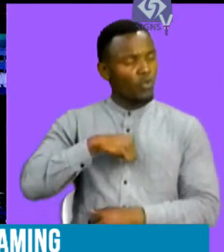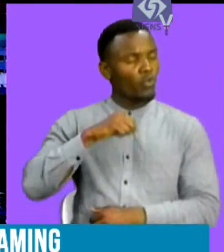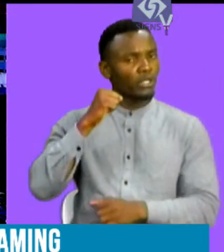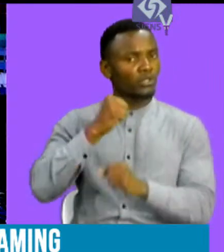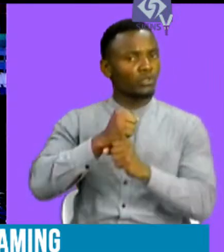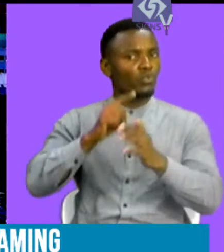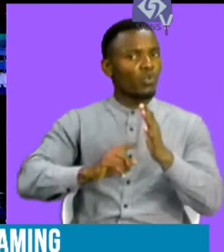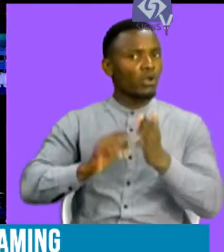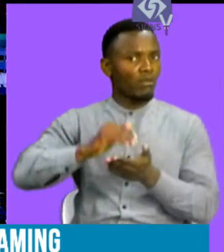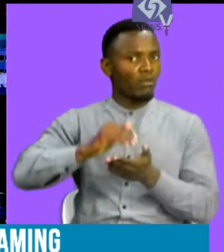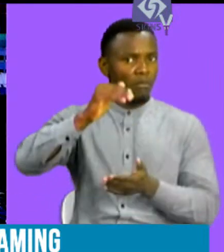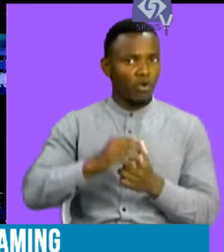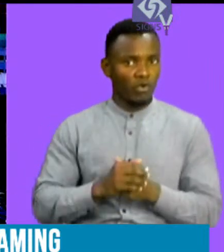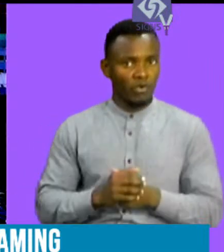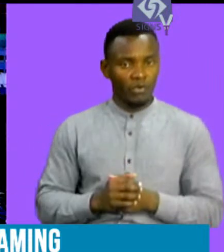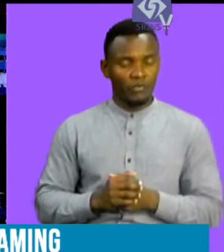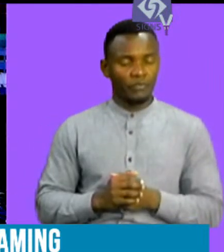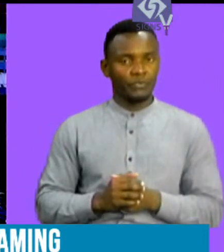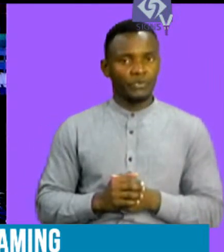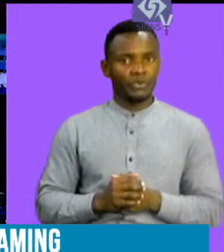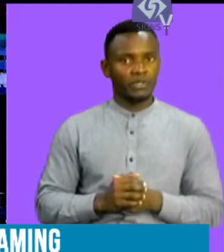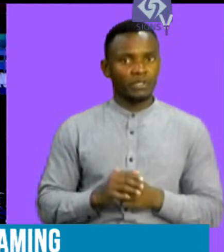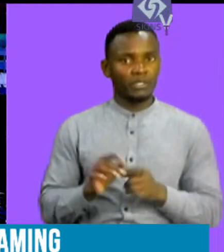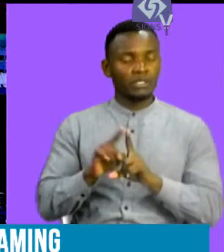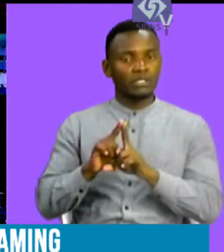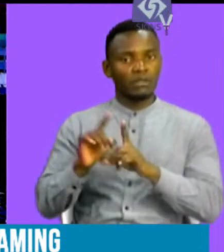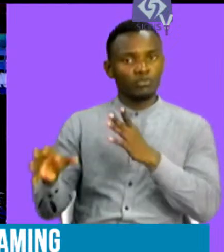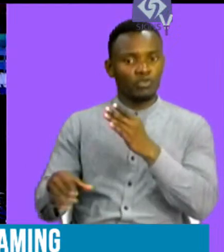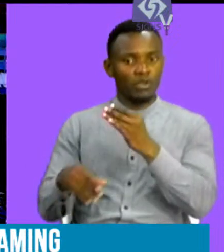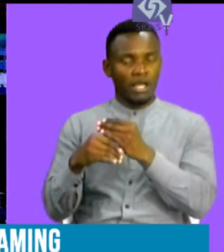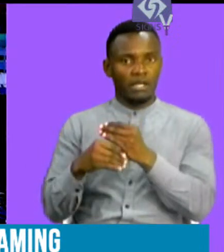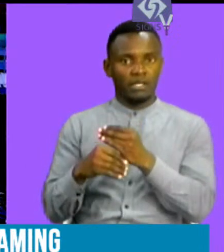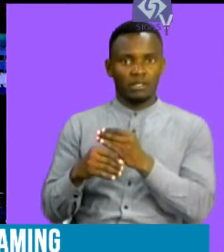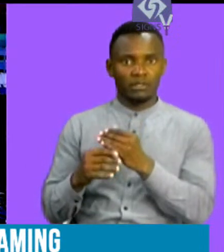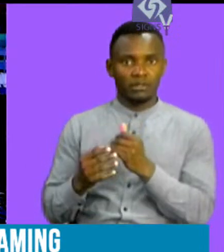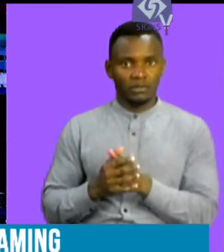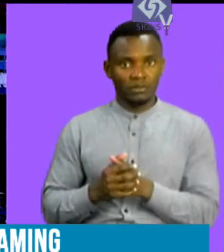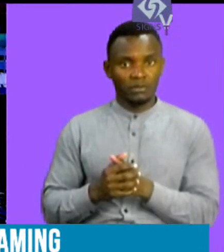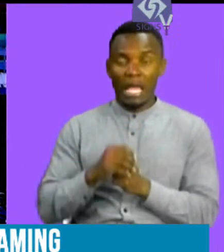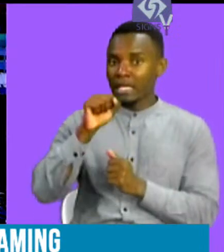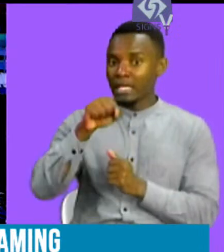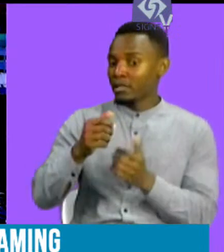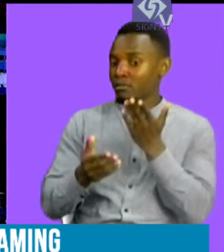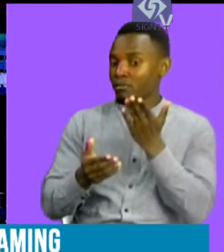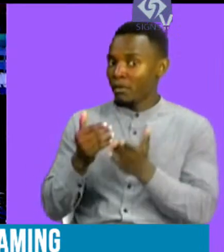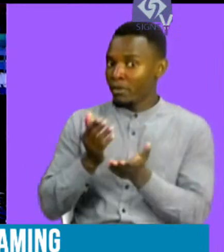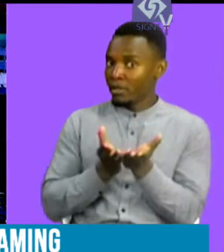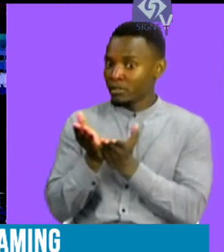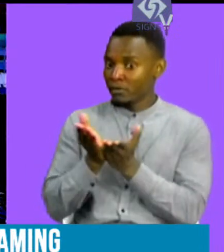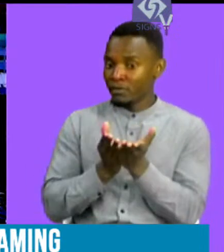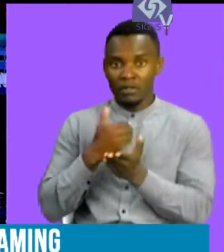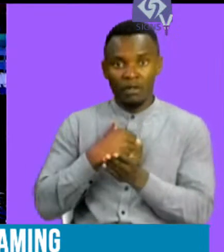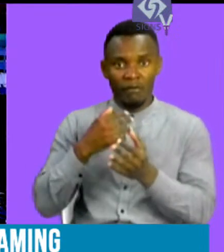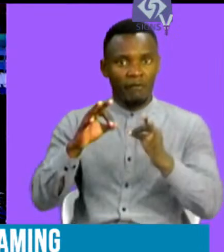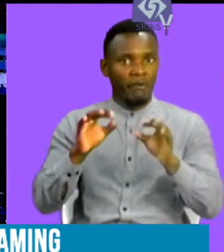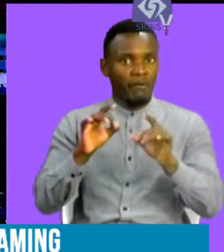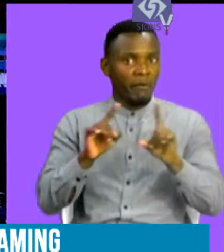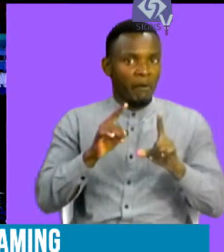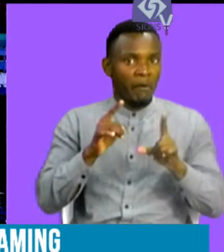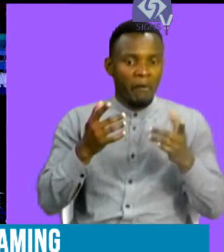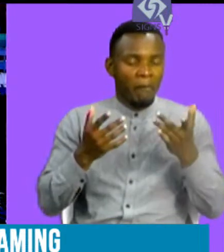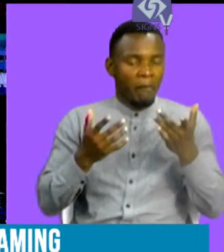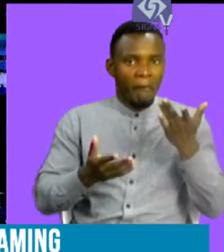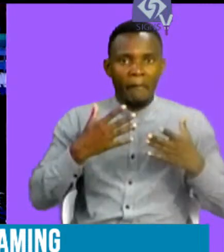Also honing into what Madam Catherine here is saying, that there might be some services that are being provided for free, but people might not